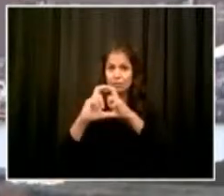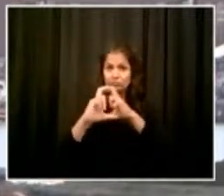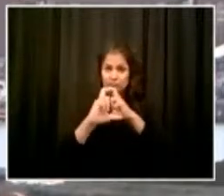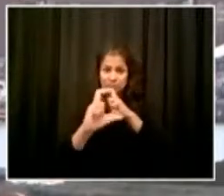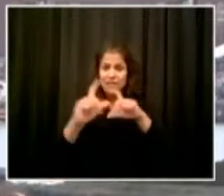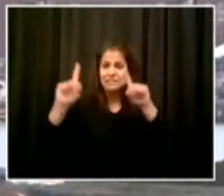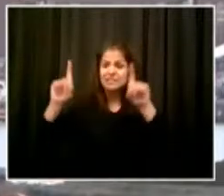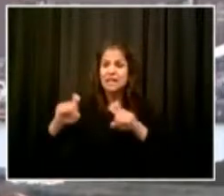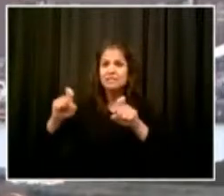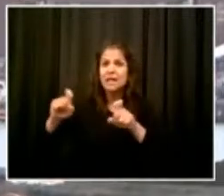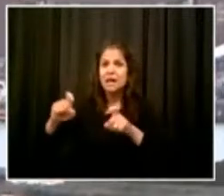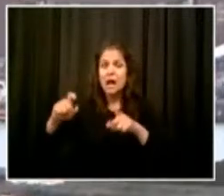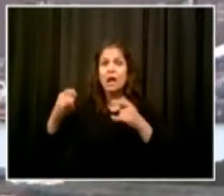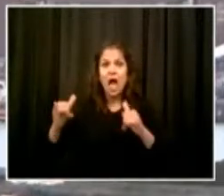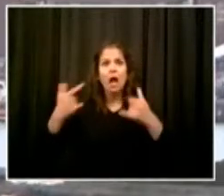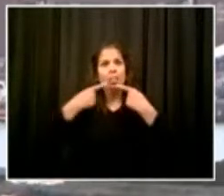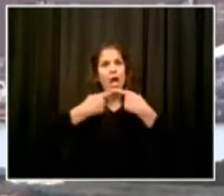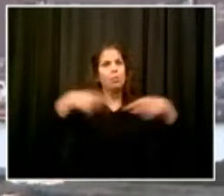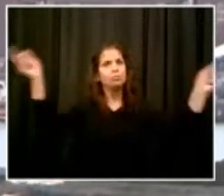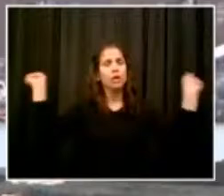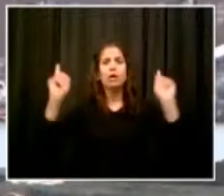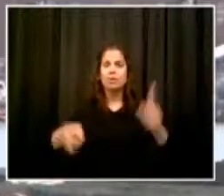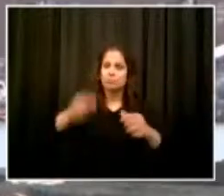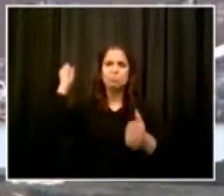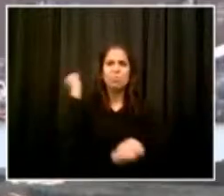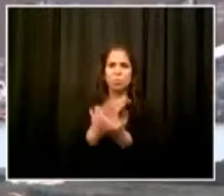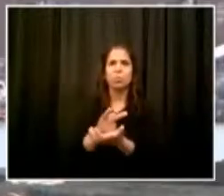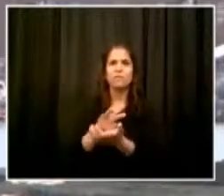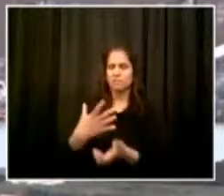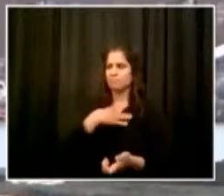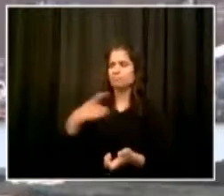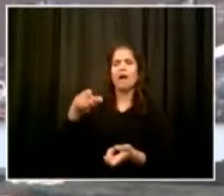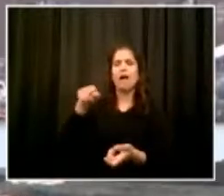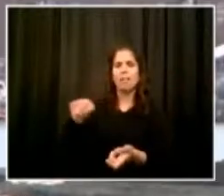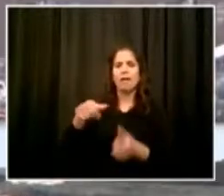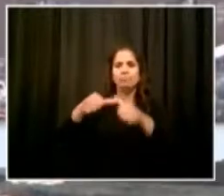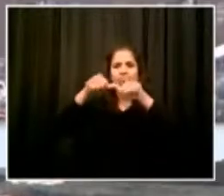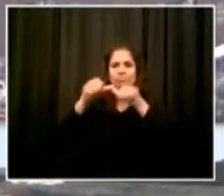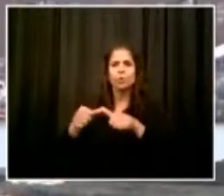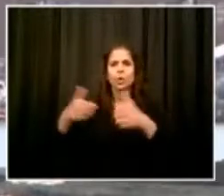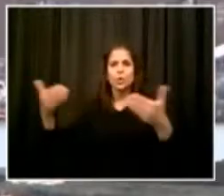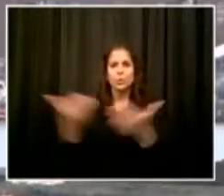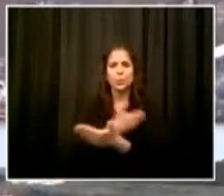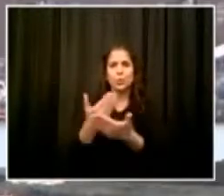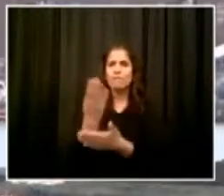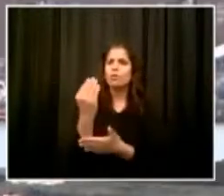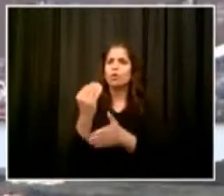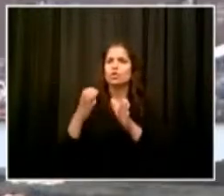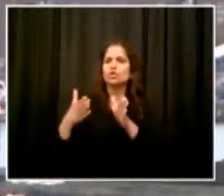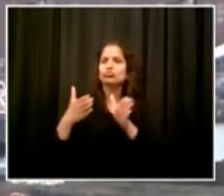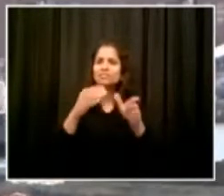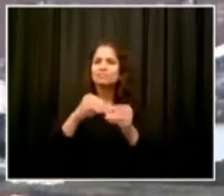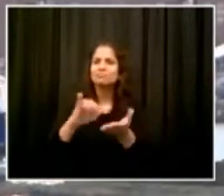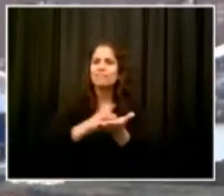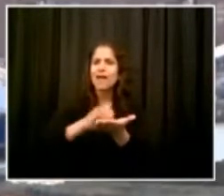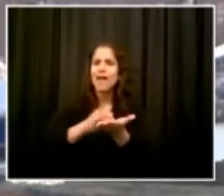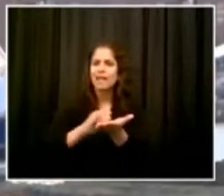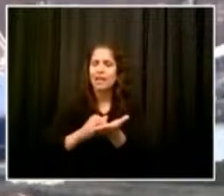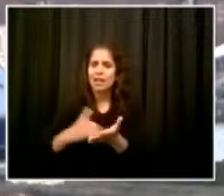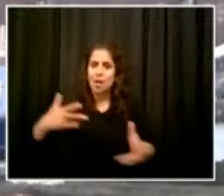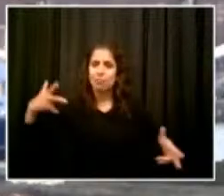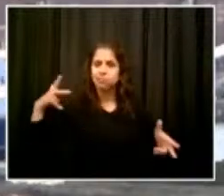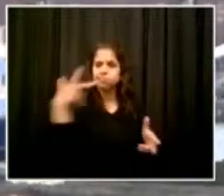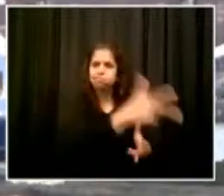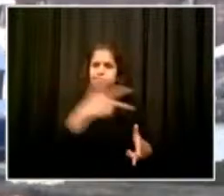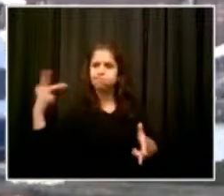in. It is the beginning of something really positive. Obviously, between the busways, the select bus service, all these approaches have